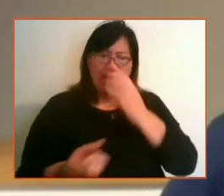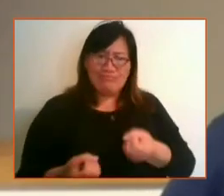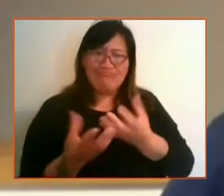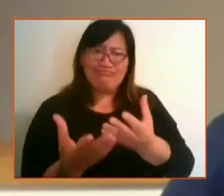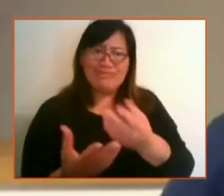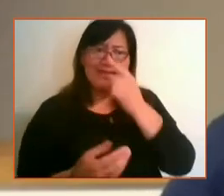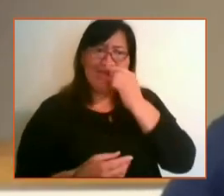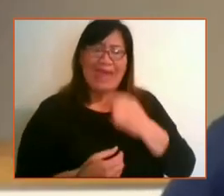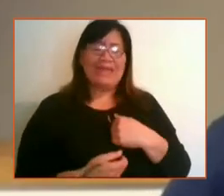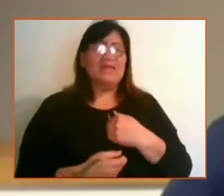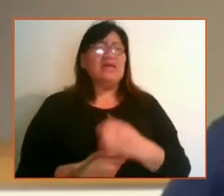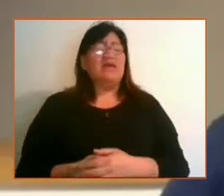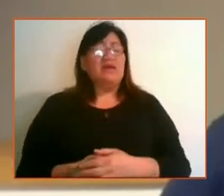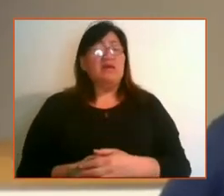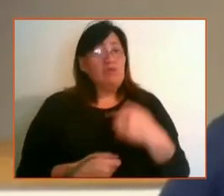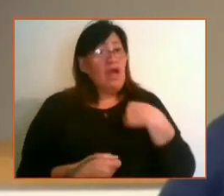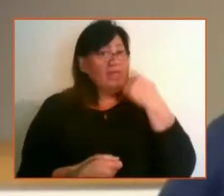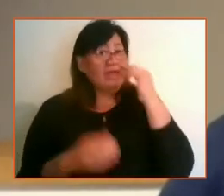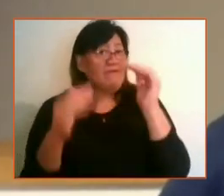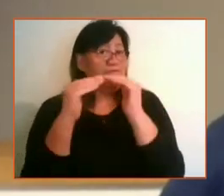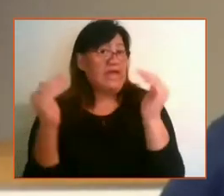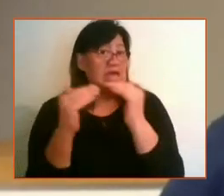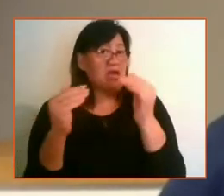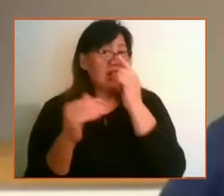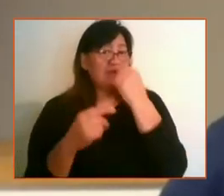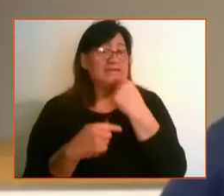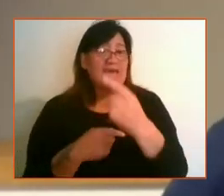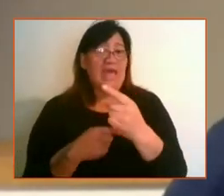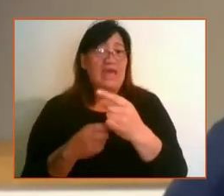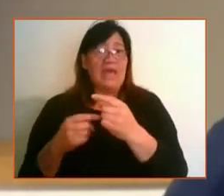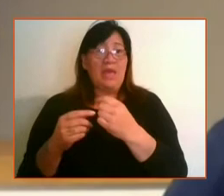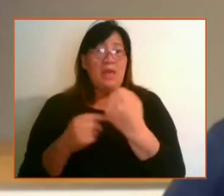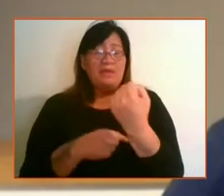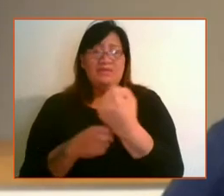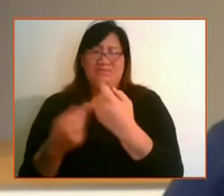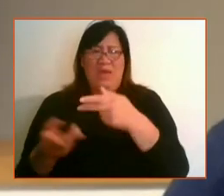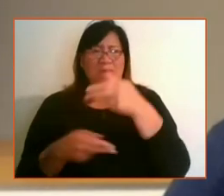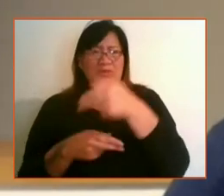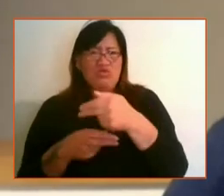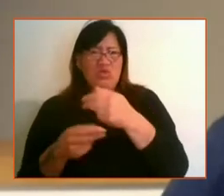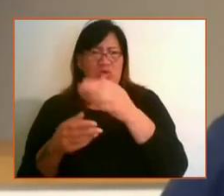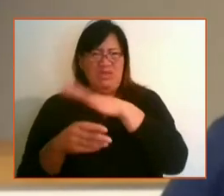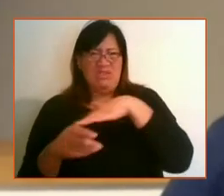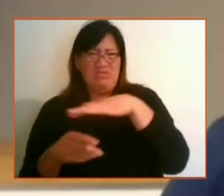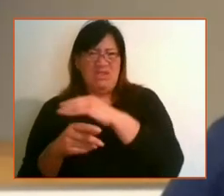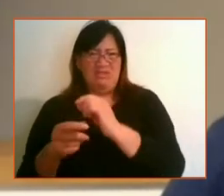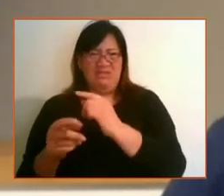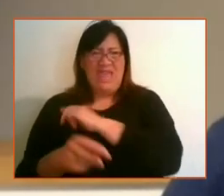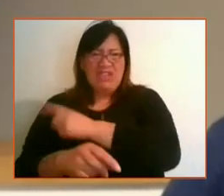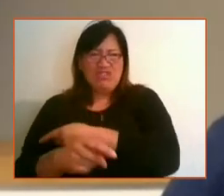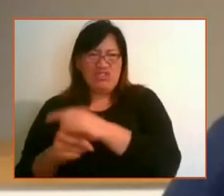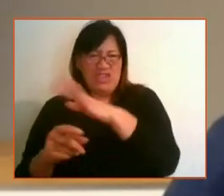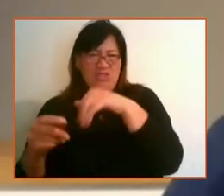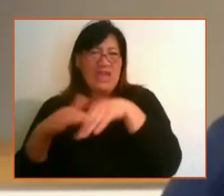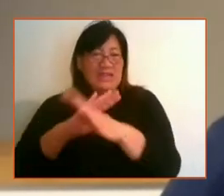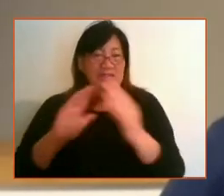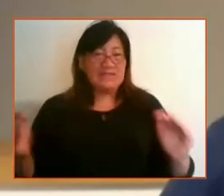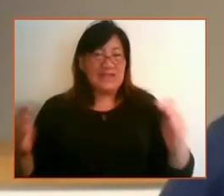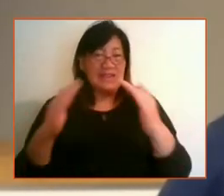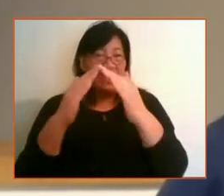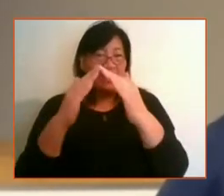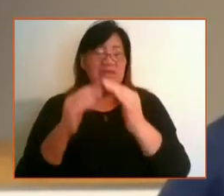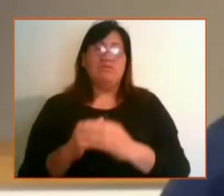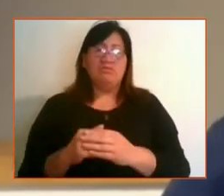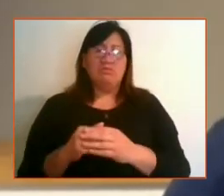It's probably fair to say that in our energy sector, particularly in our region of Taranaki, it's a particularly important